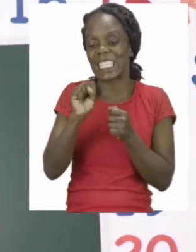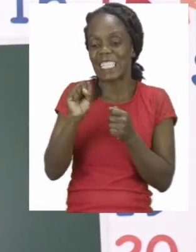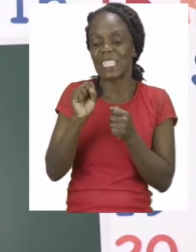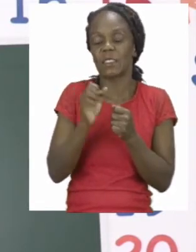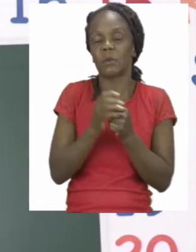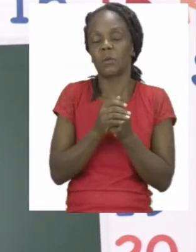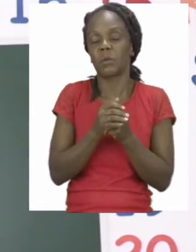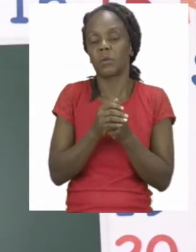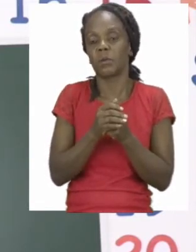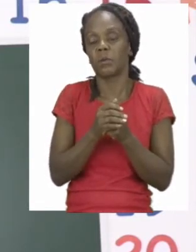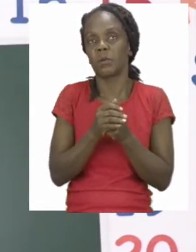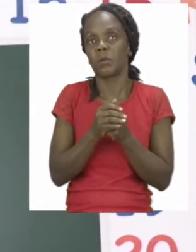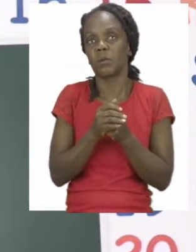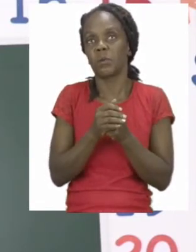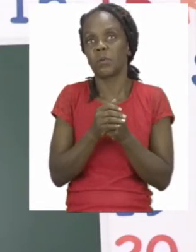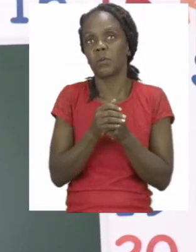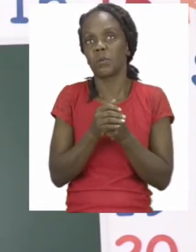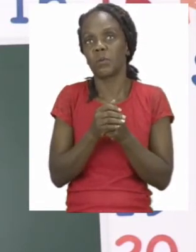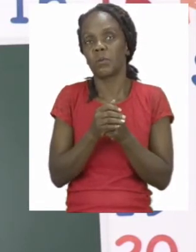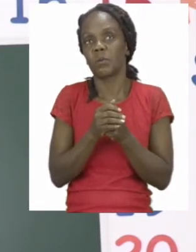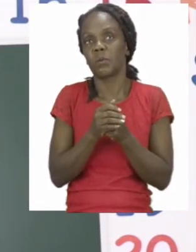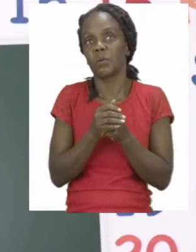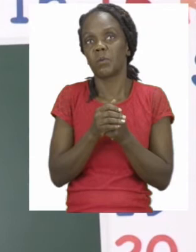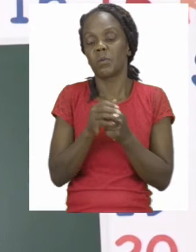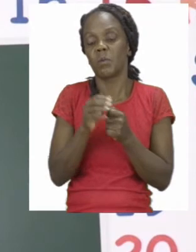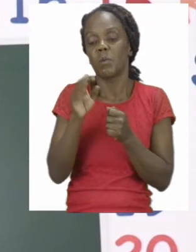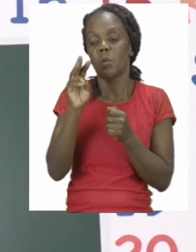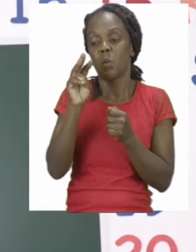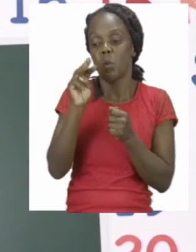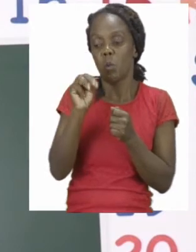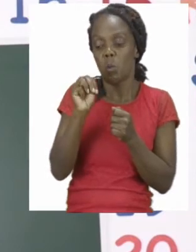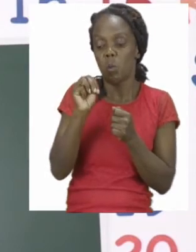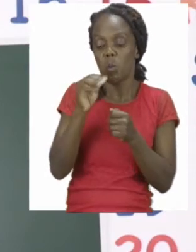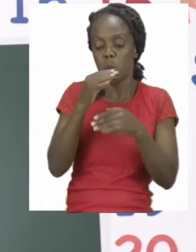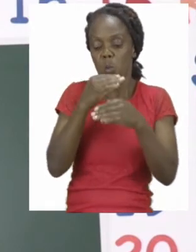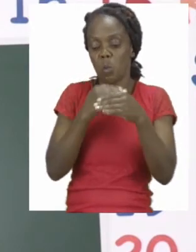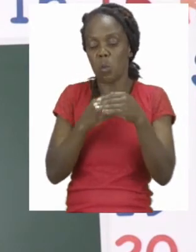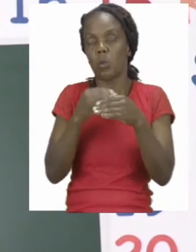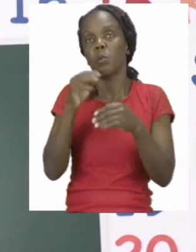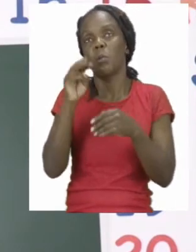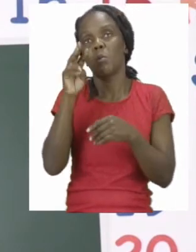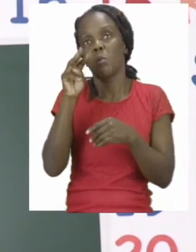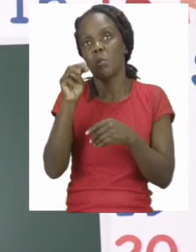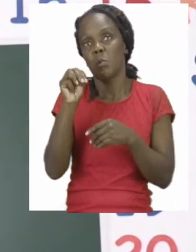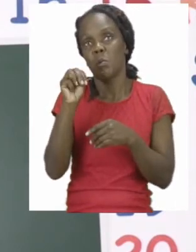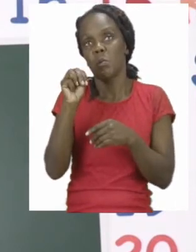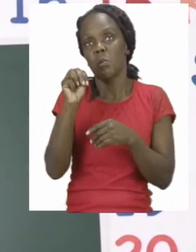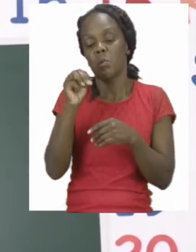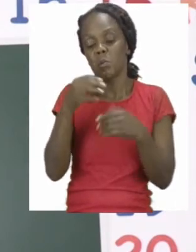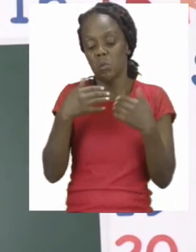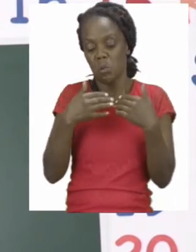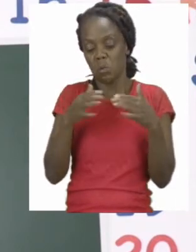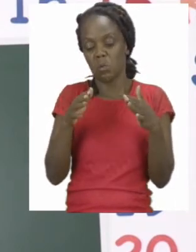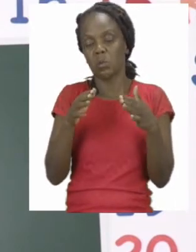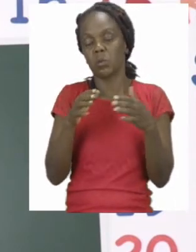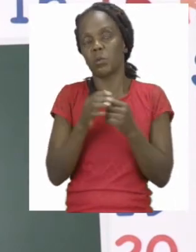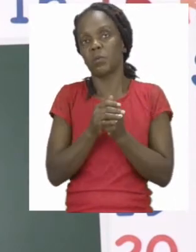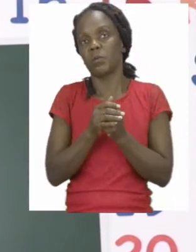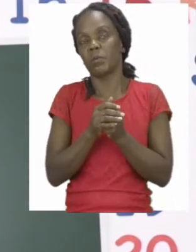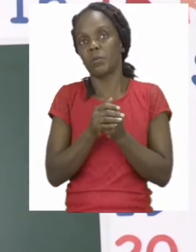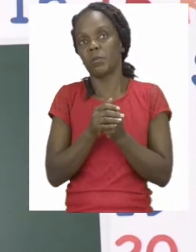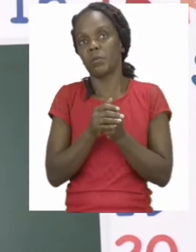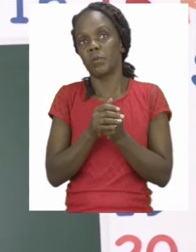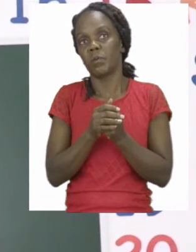sister. The next one starts with a mm. That is not the correct one, because we are